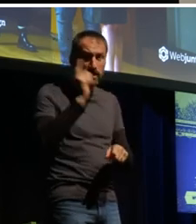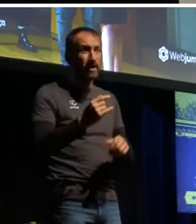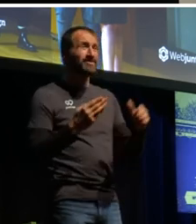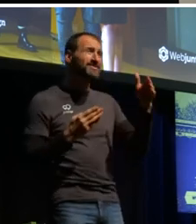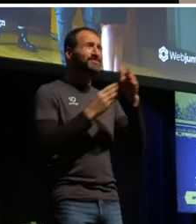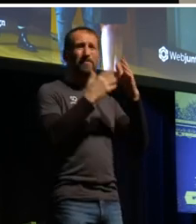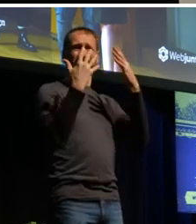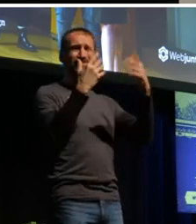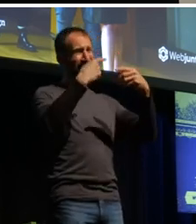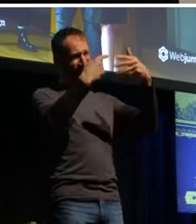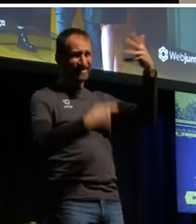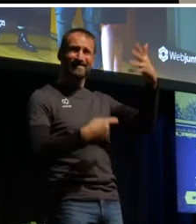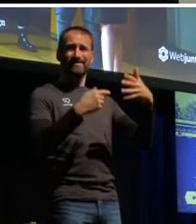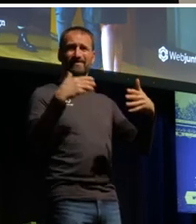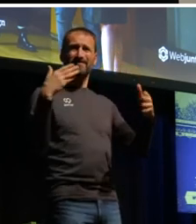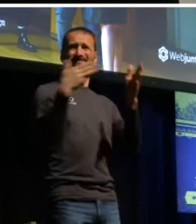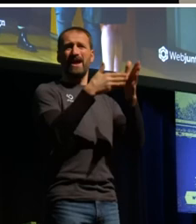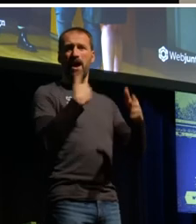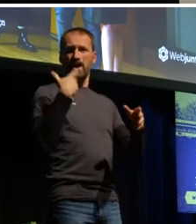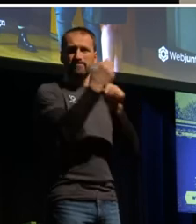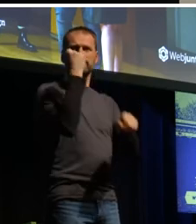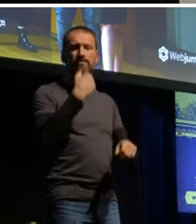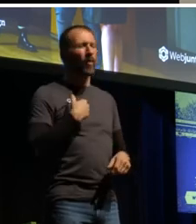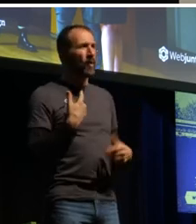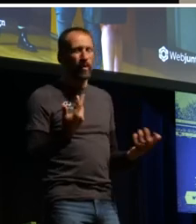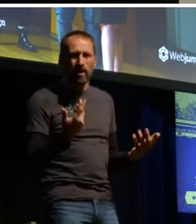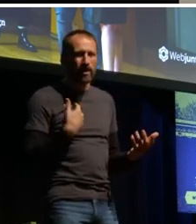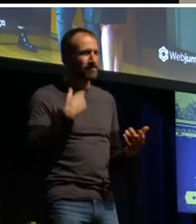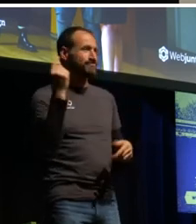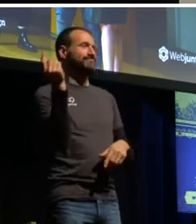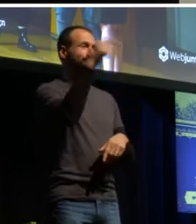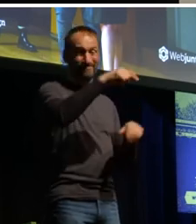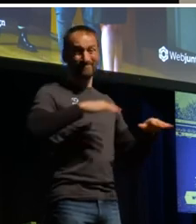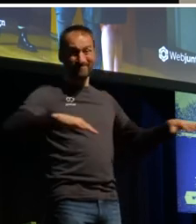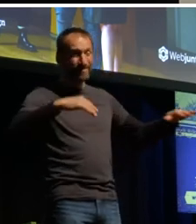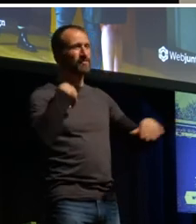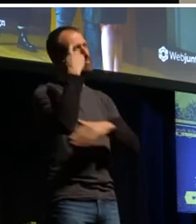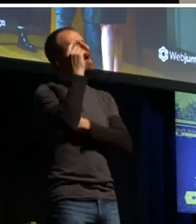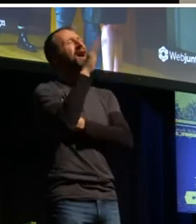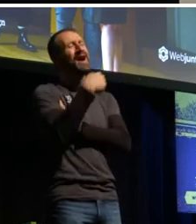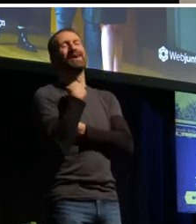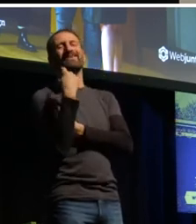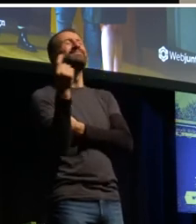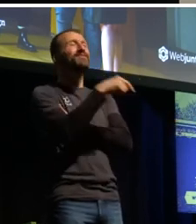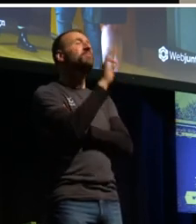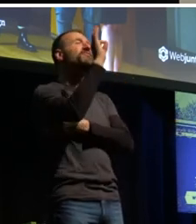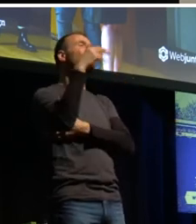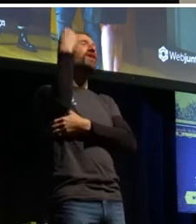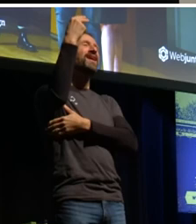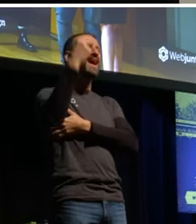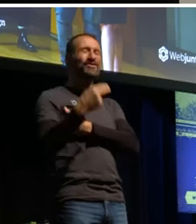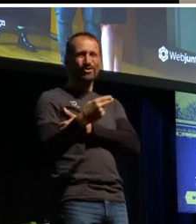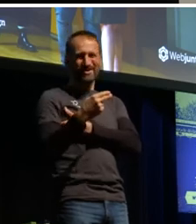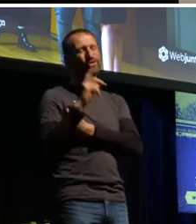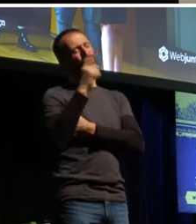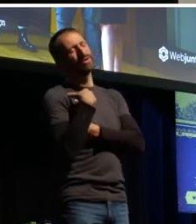finalists. Once we showed up at the event thinking, oh, we're just gonna be here for the announcement and then leave, we actually ended up